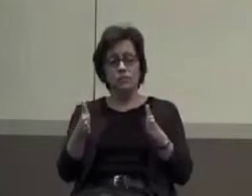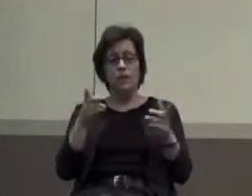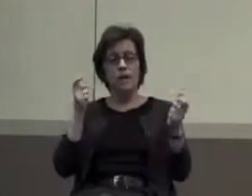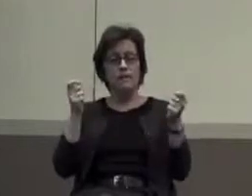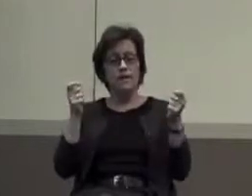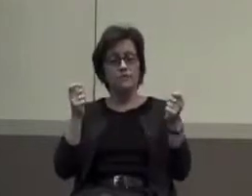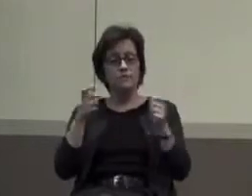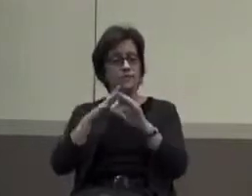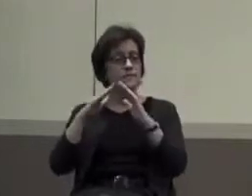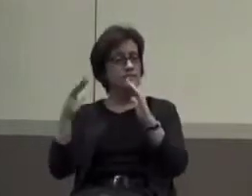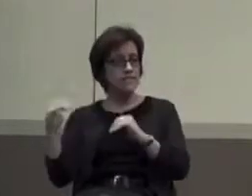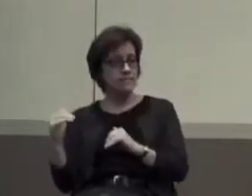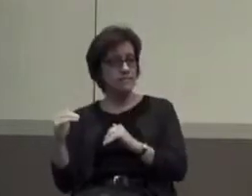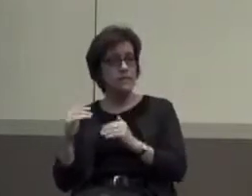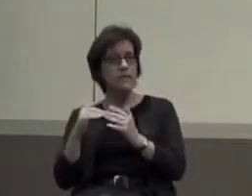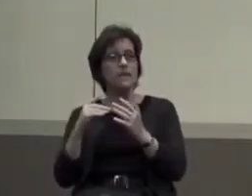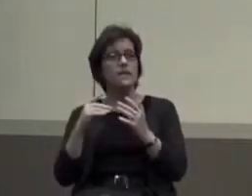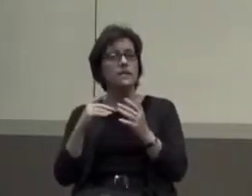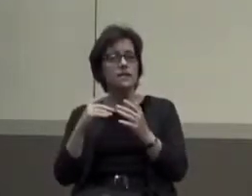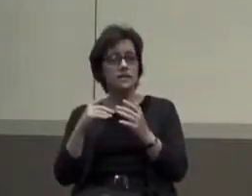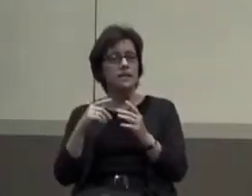happens within the classroom.